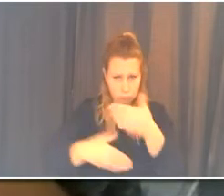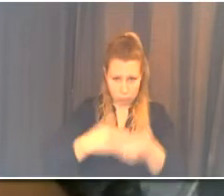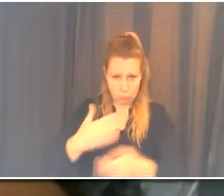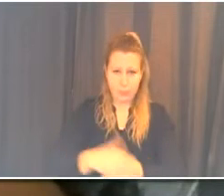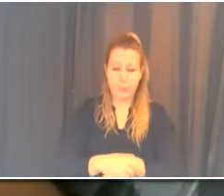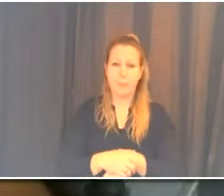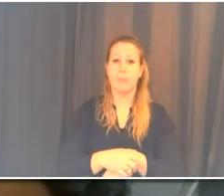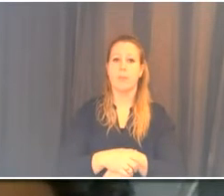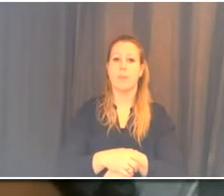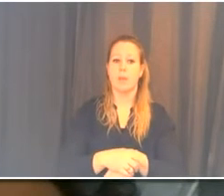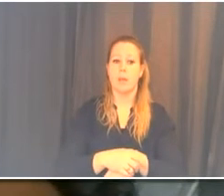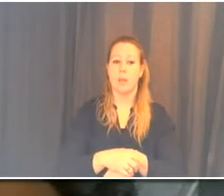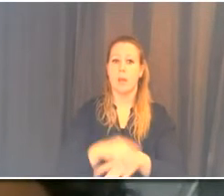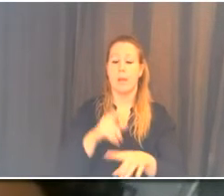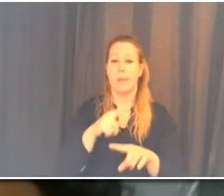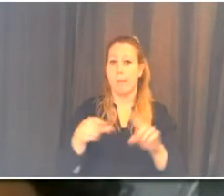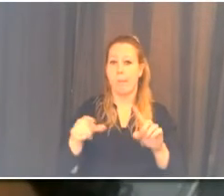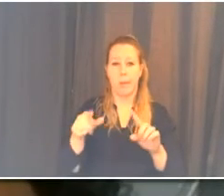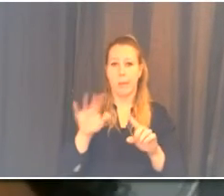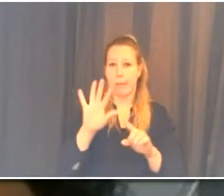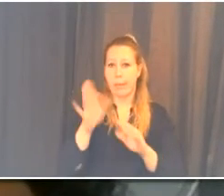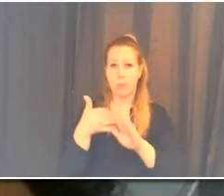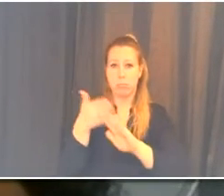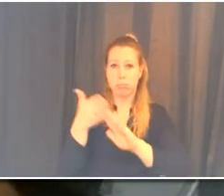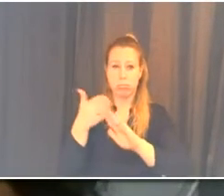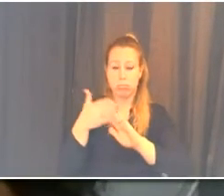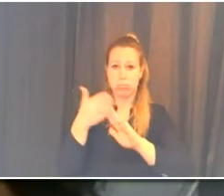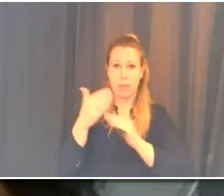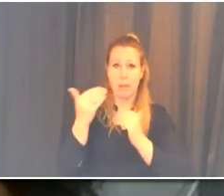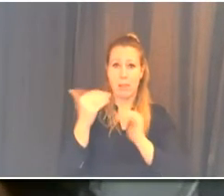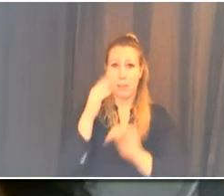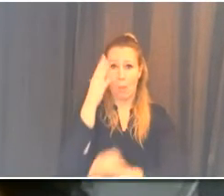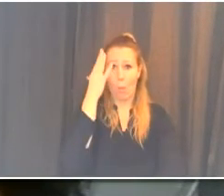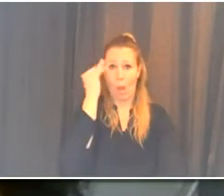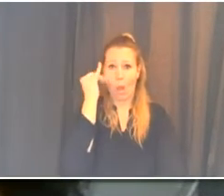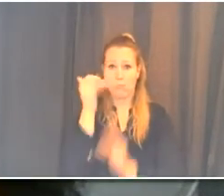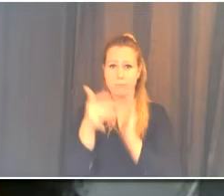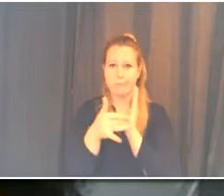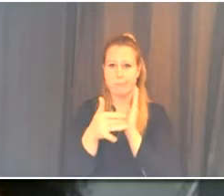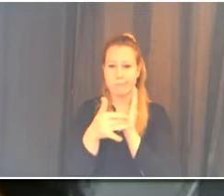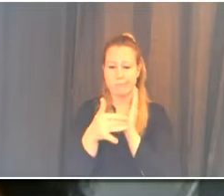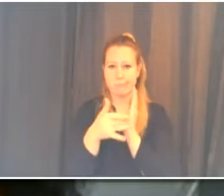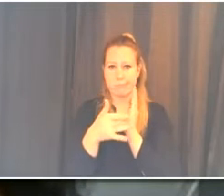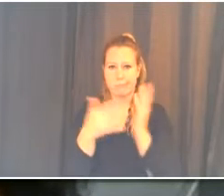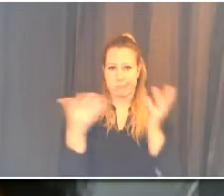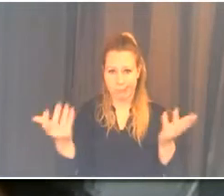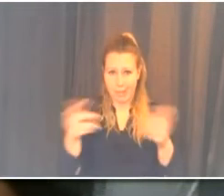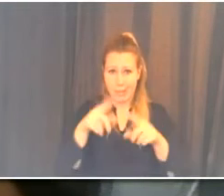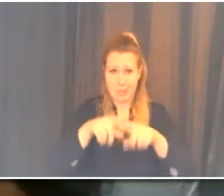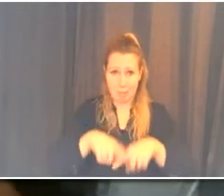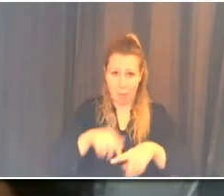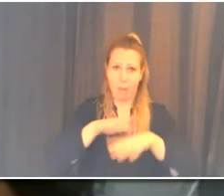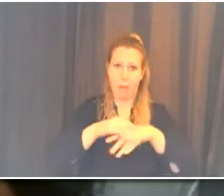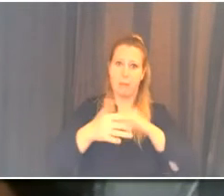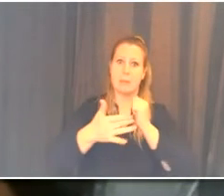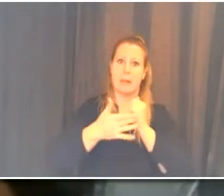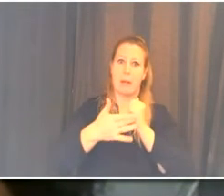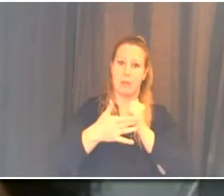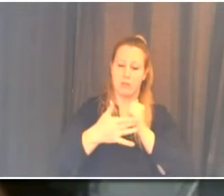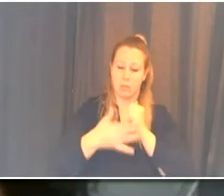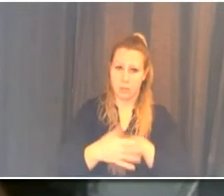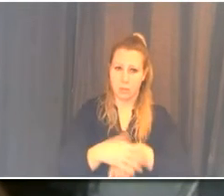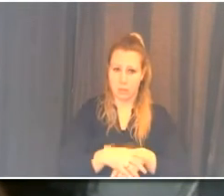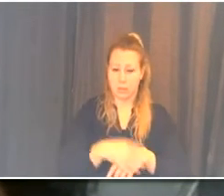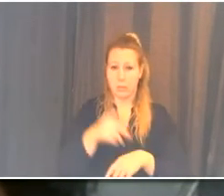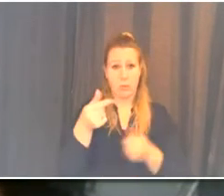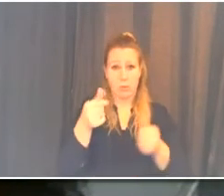active but they are constrained by the limits on the technology and on the limits of available people because we know many court staff have been